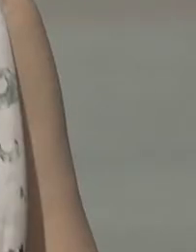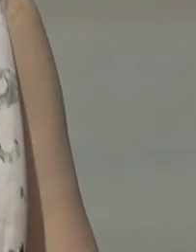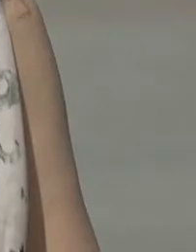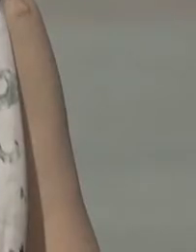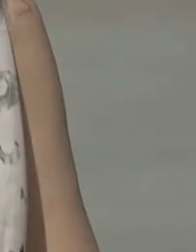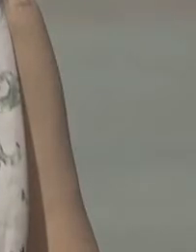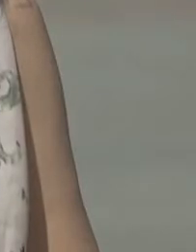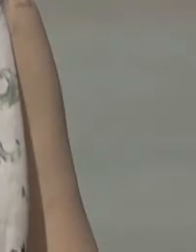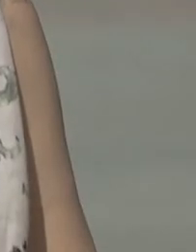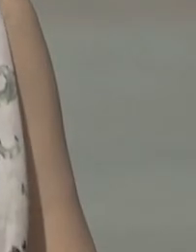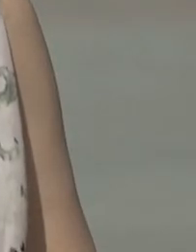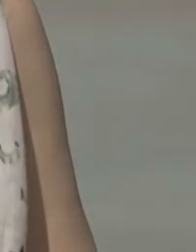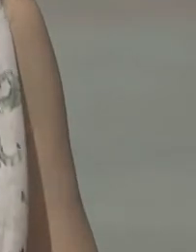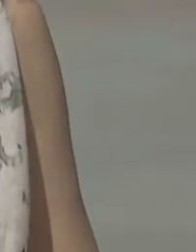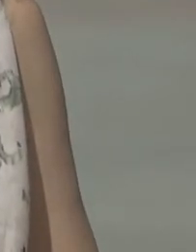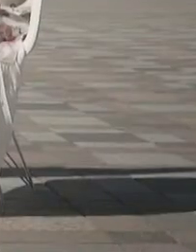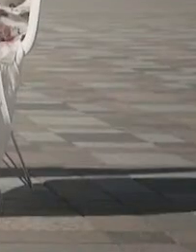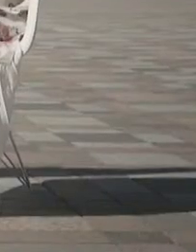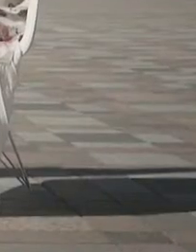foreign